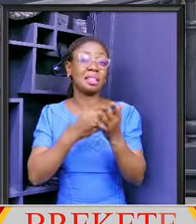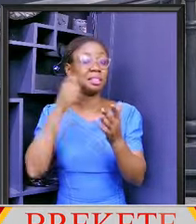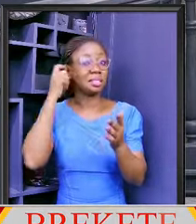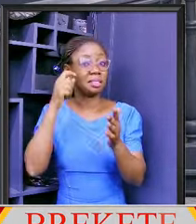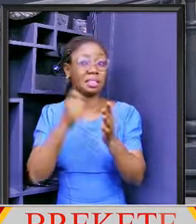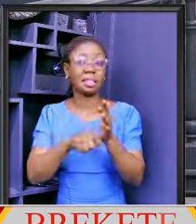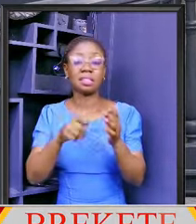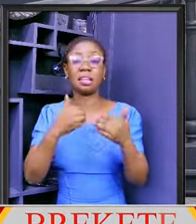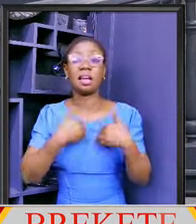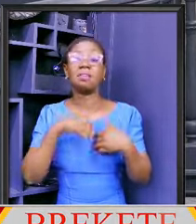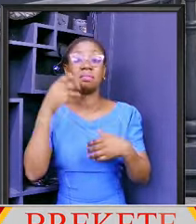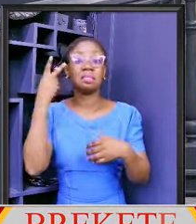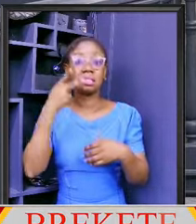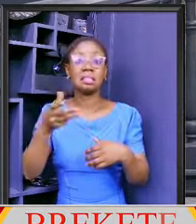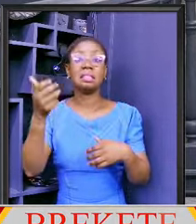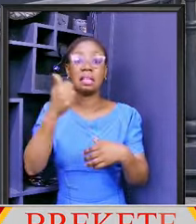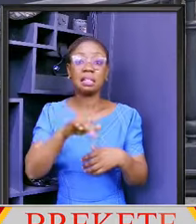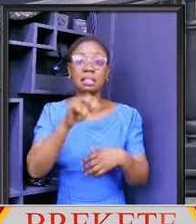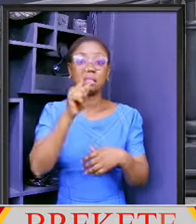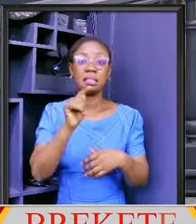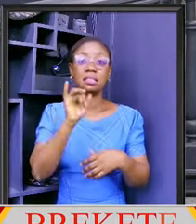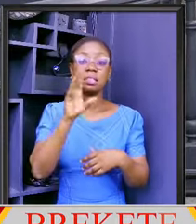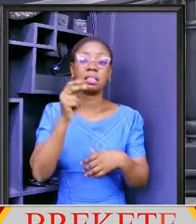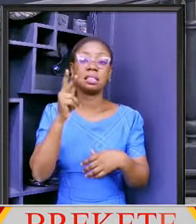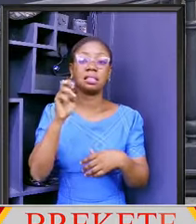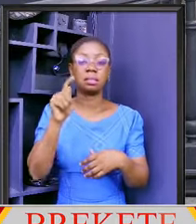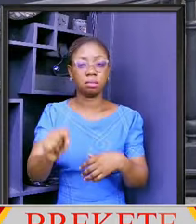selling at national level.